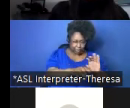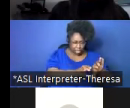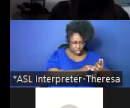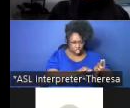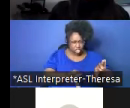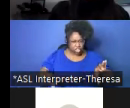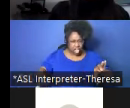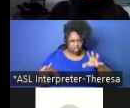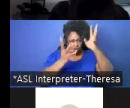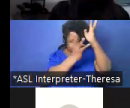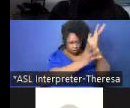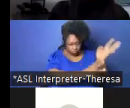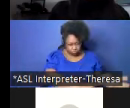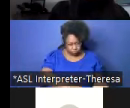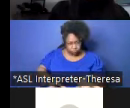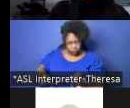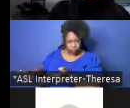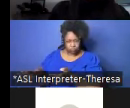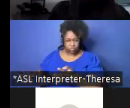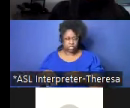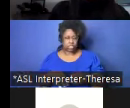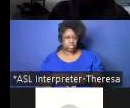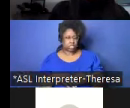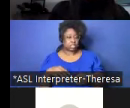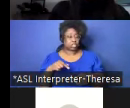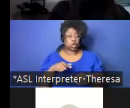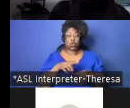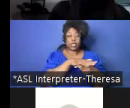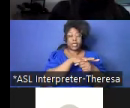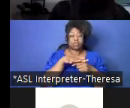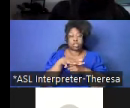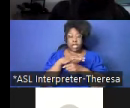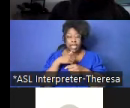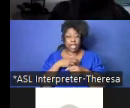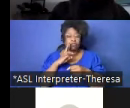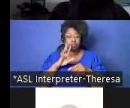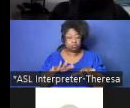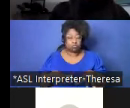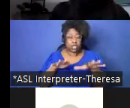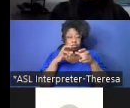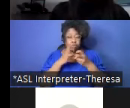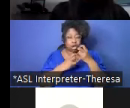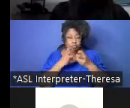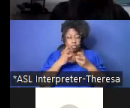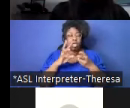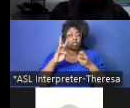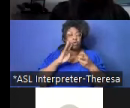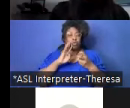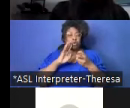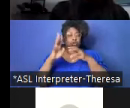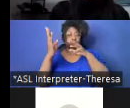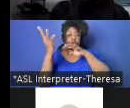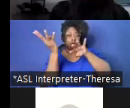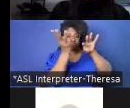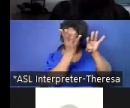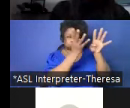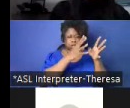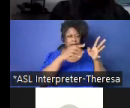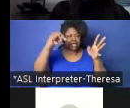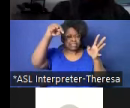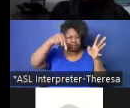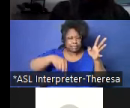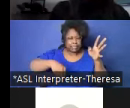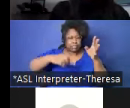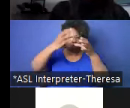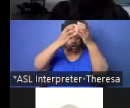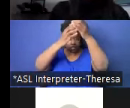those particular flooding problems. Redirect that into deep tunnel that can be used for storage and can be